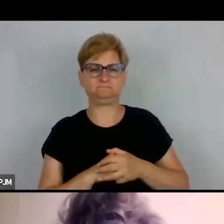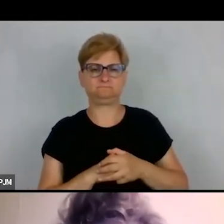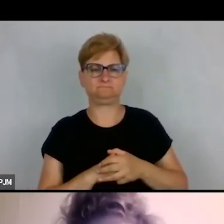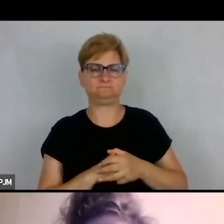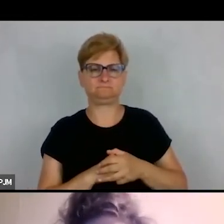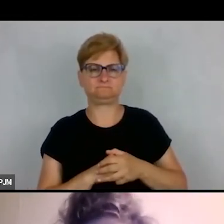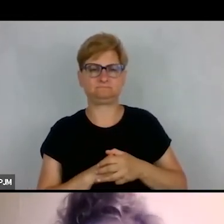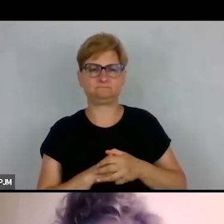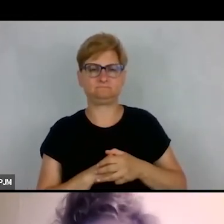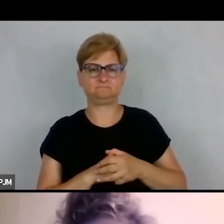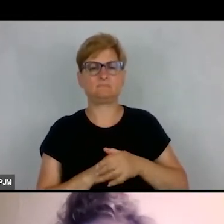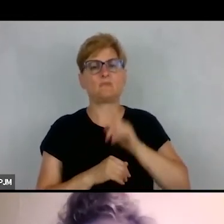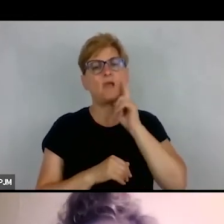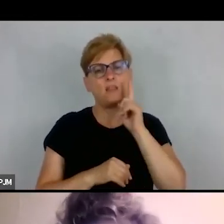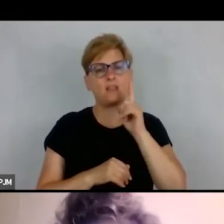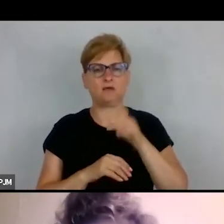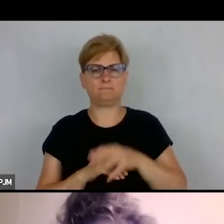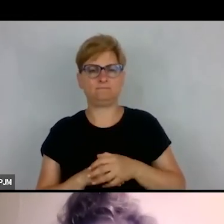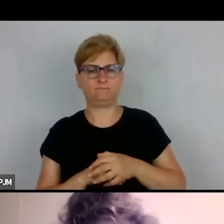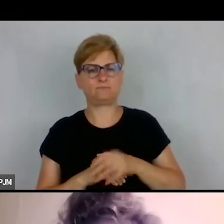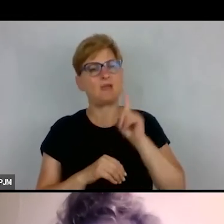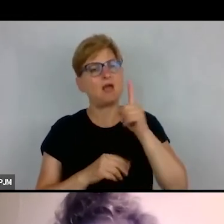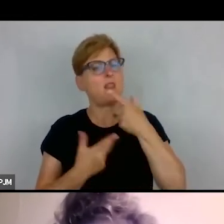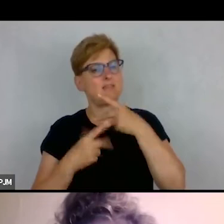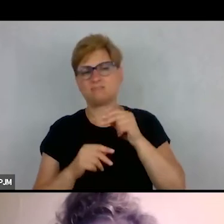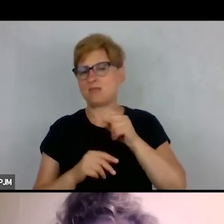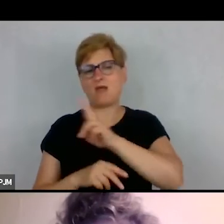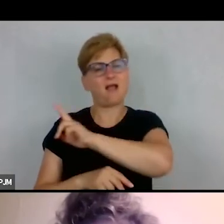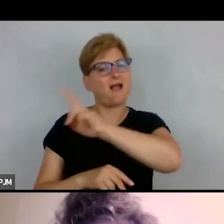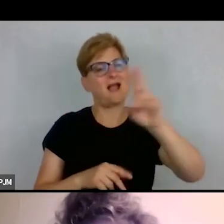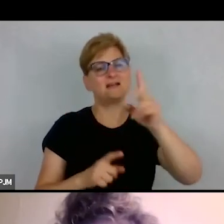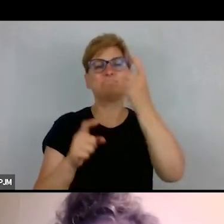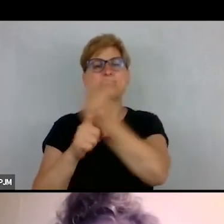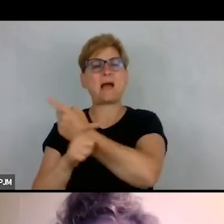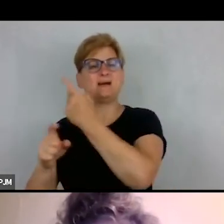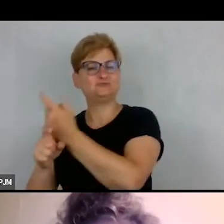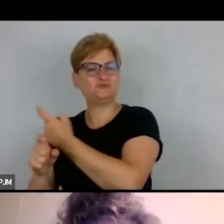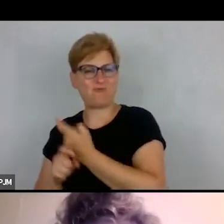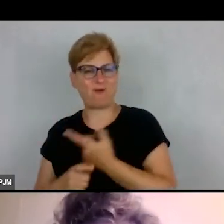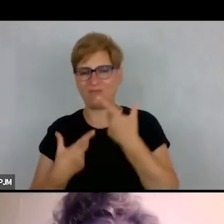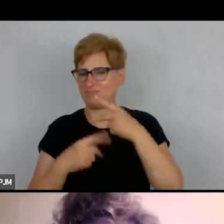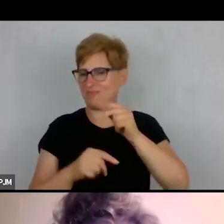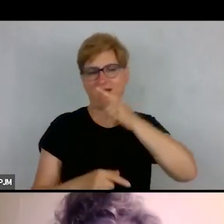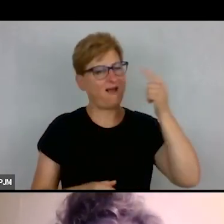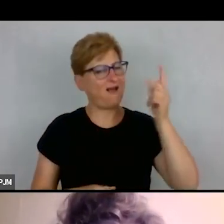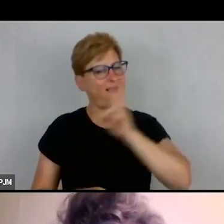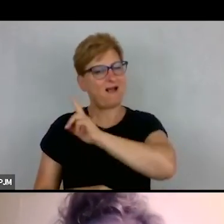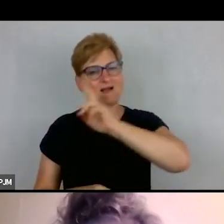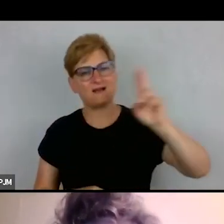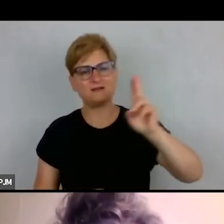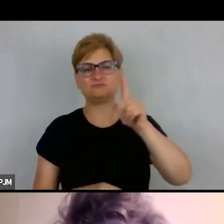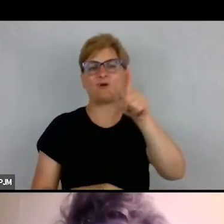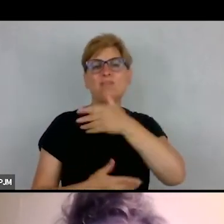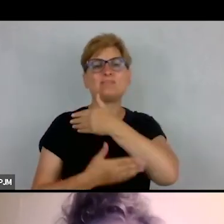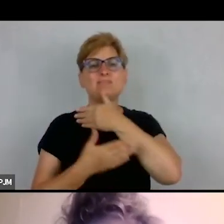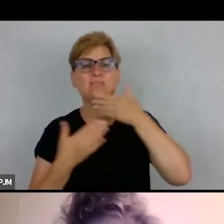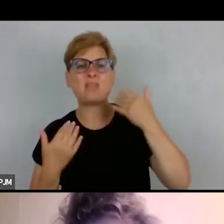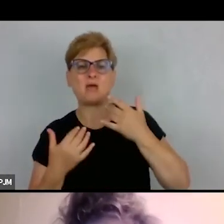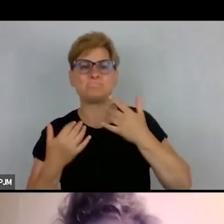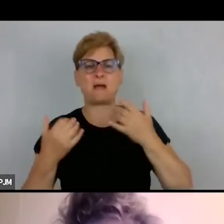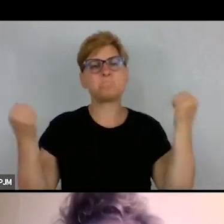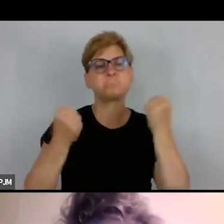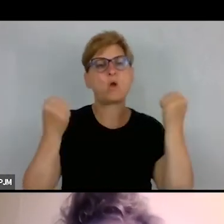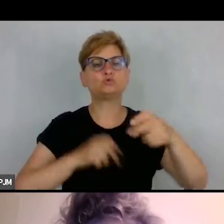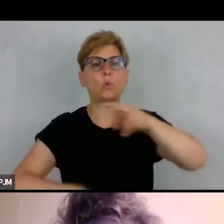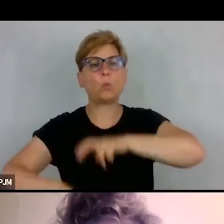movement that there is in South Africa. And so in South Africa, part of how the apartheid government was overthrown was